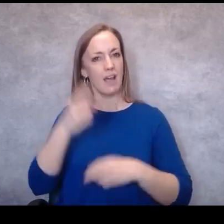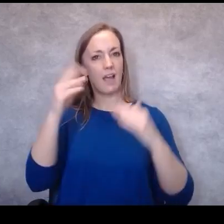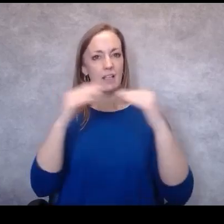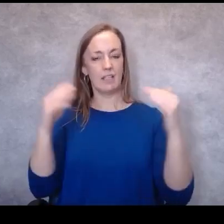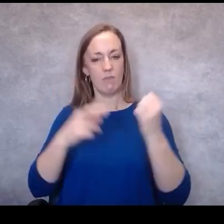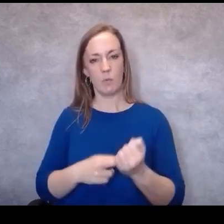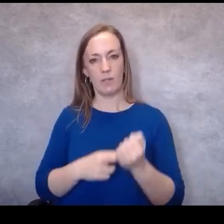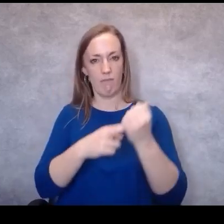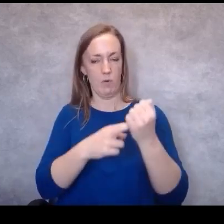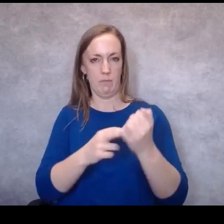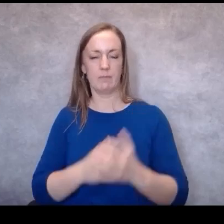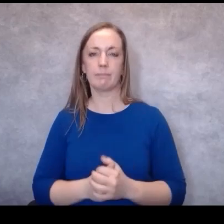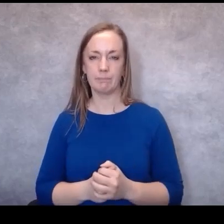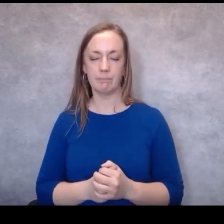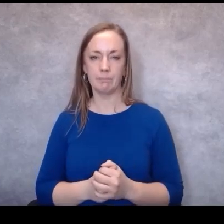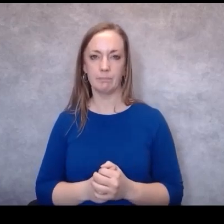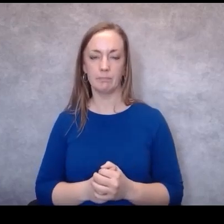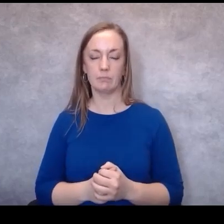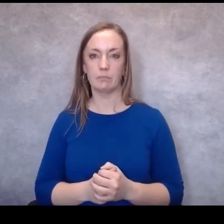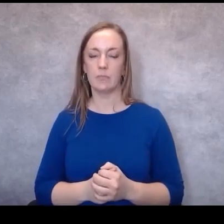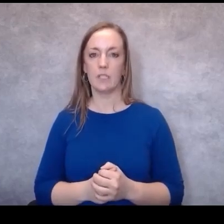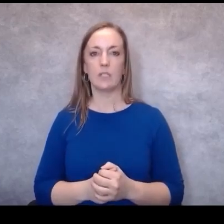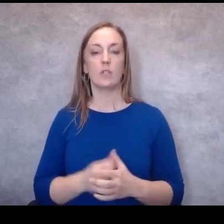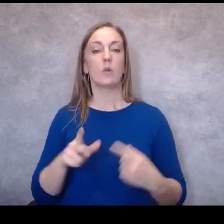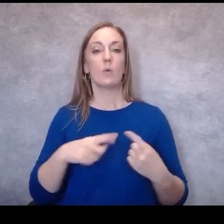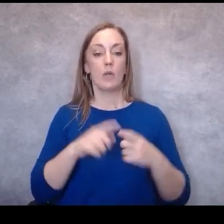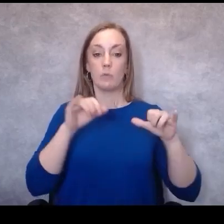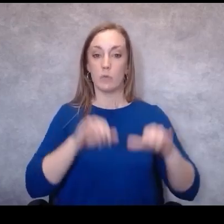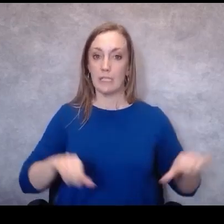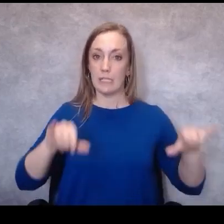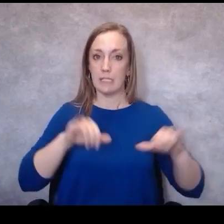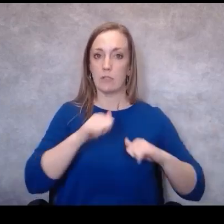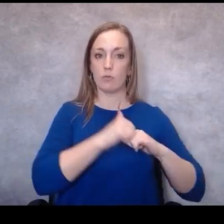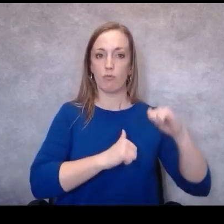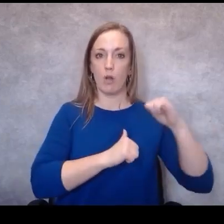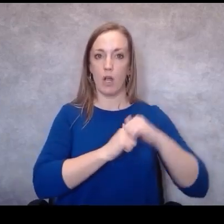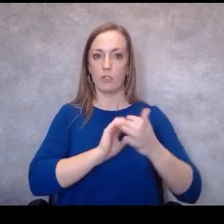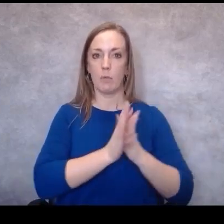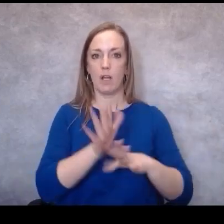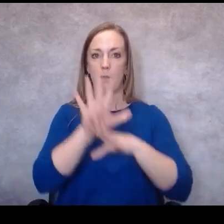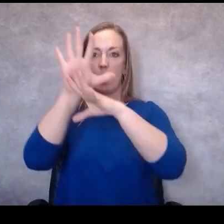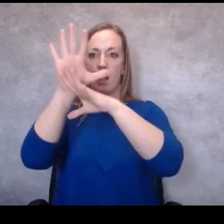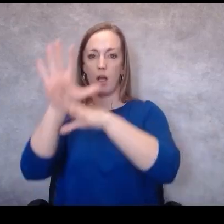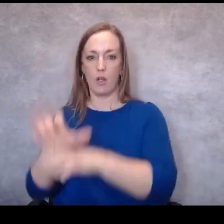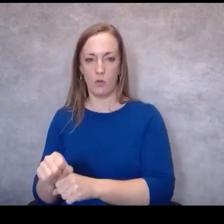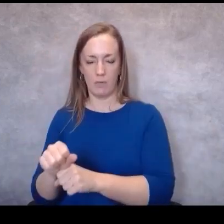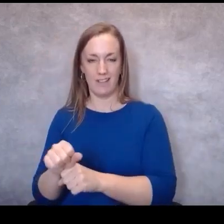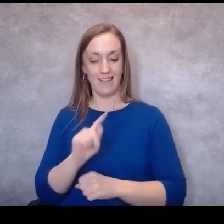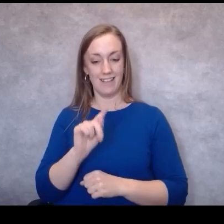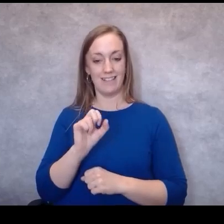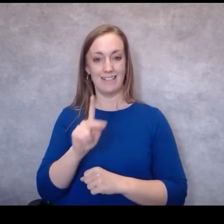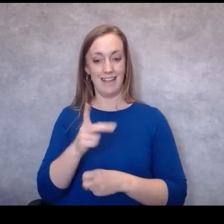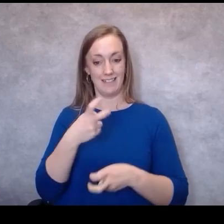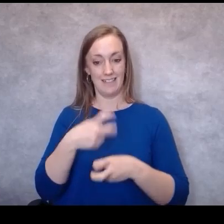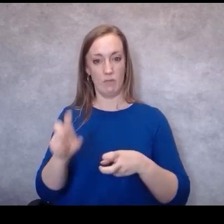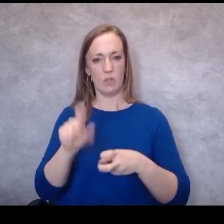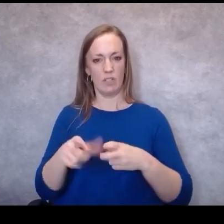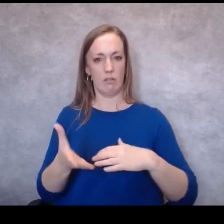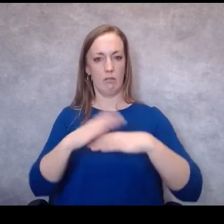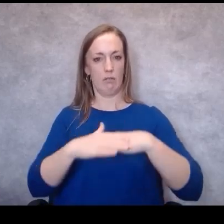reinforcement. As routines and structures become more solid, increase task difficulties and